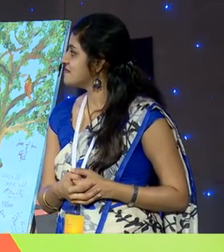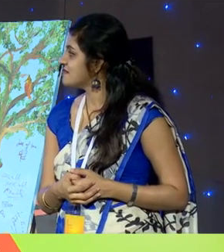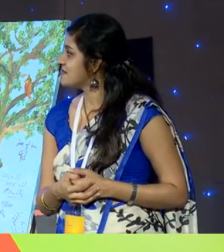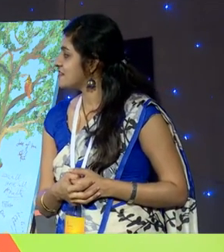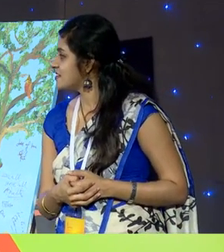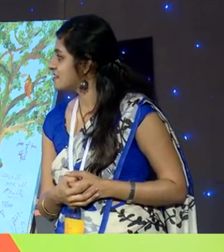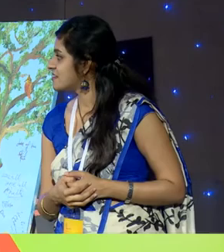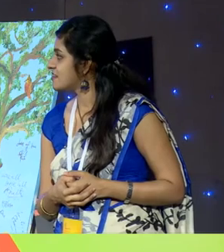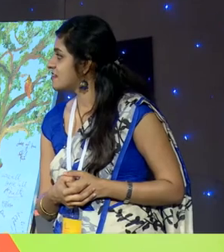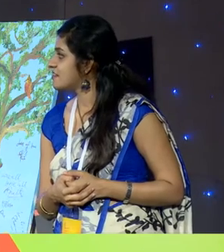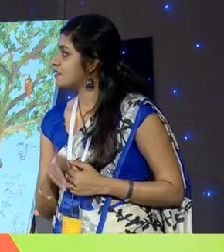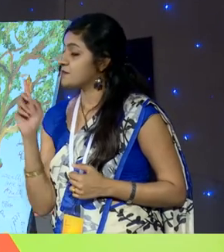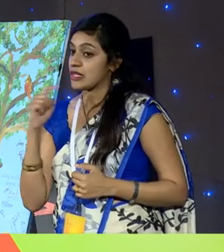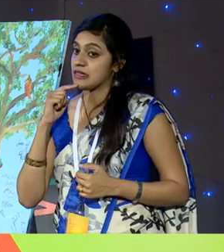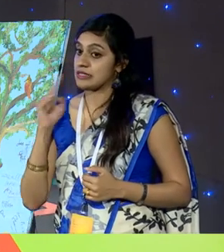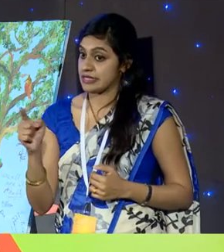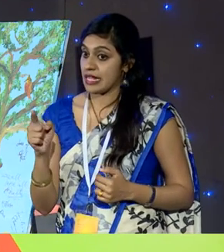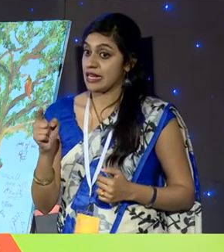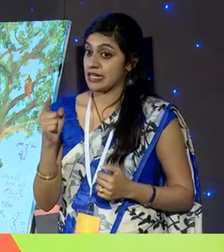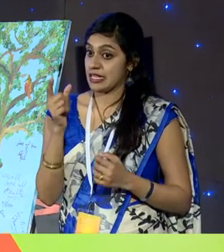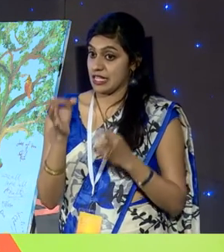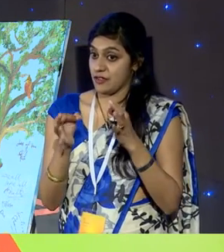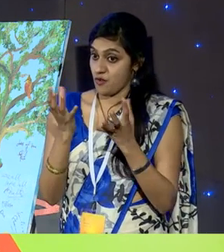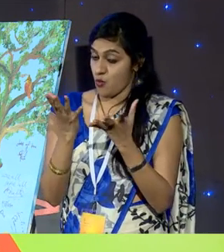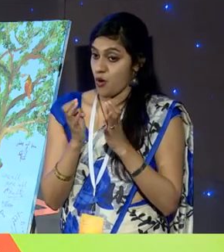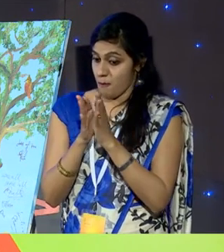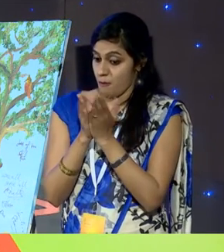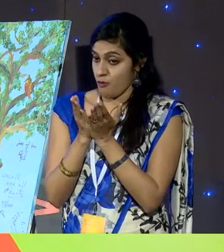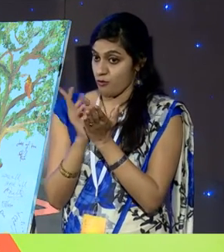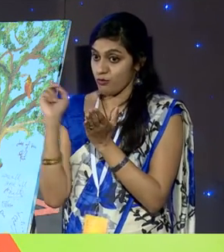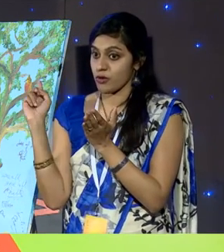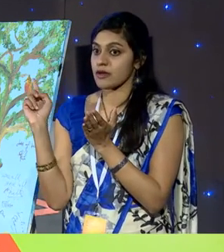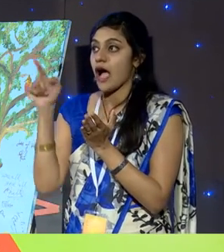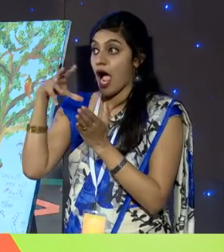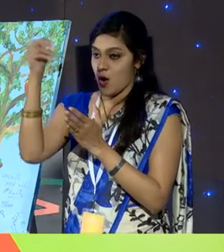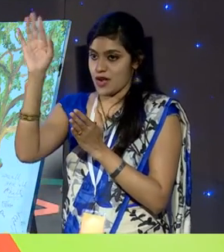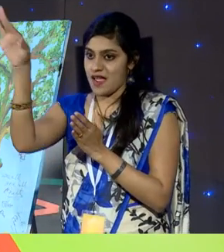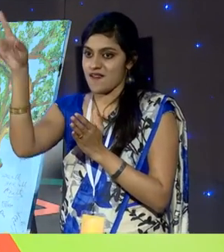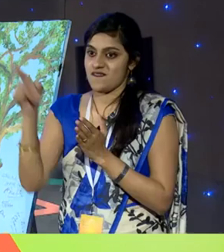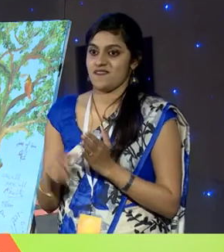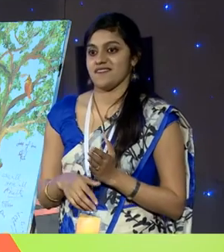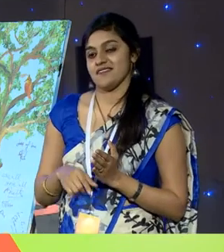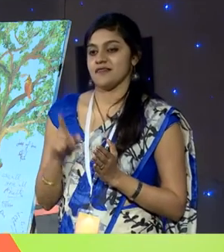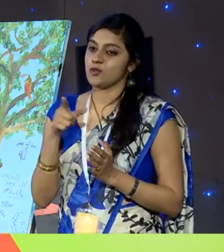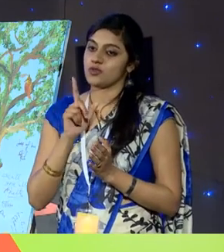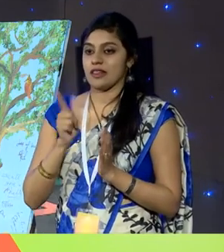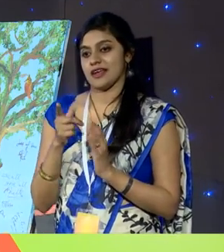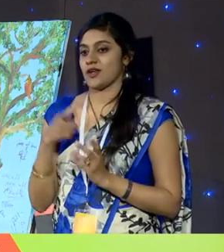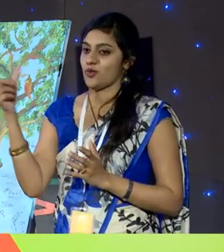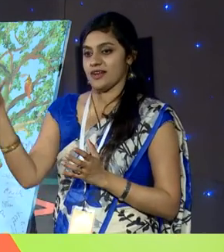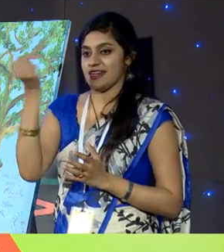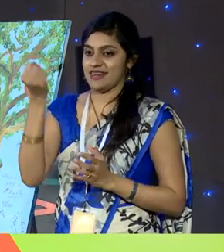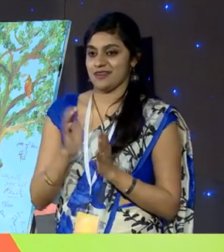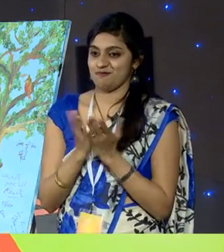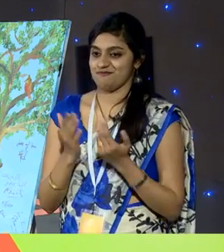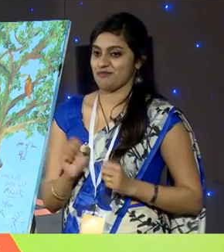case anybody is interested, my book Lights Out is available outside. I'll be very happy to, you know, sign and present a copy to you. Thank you.